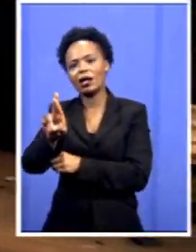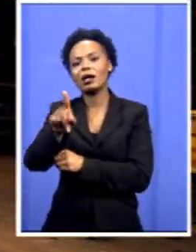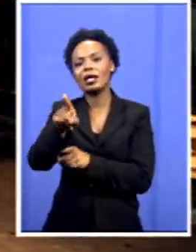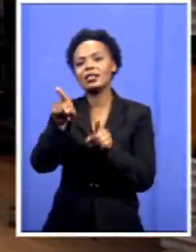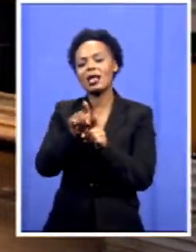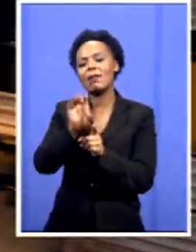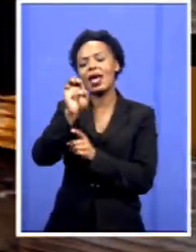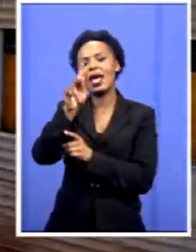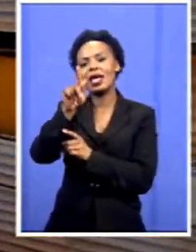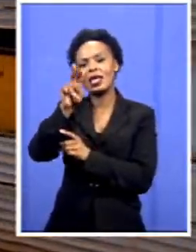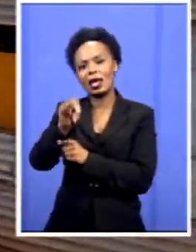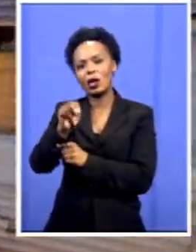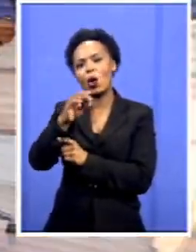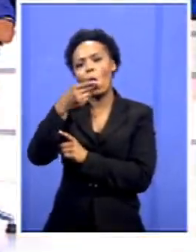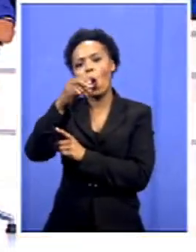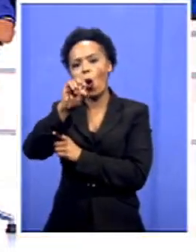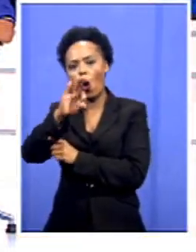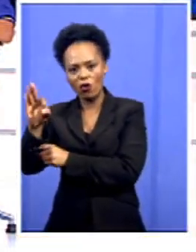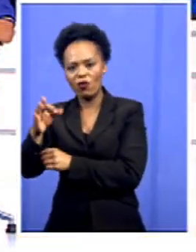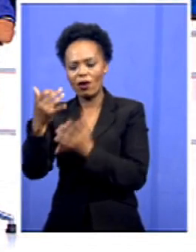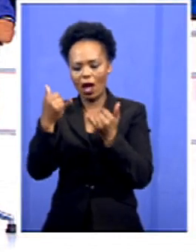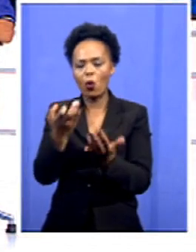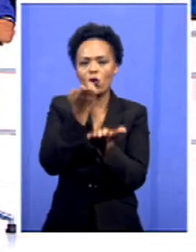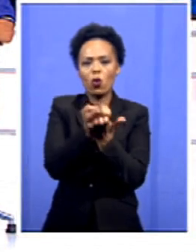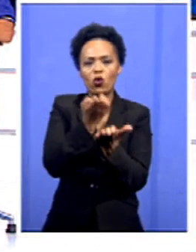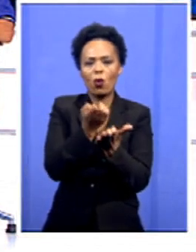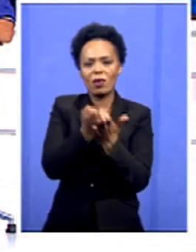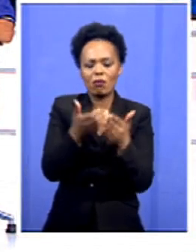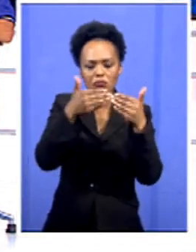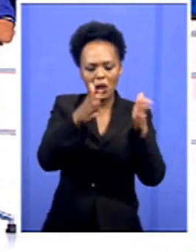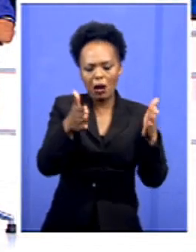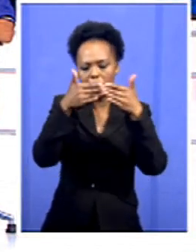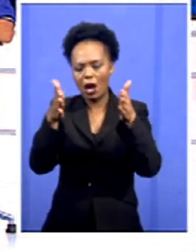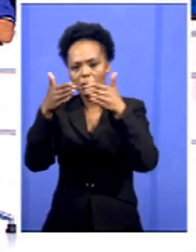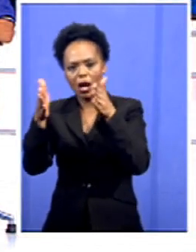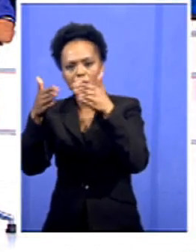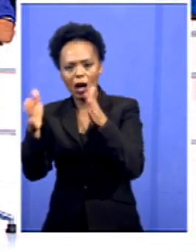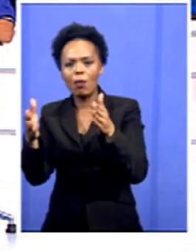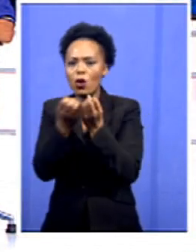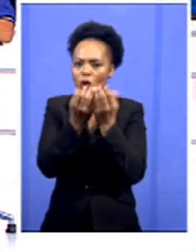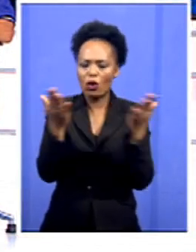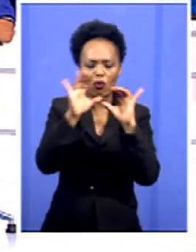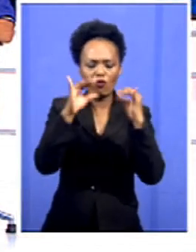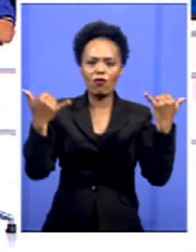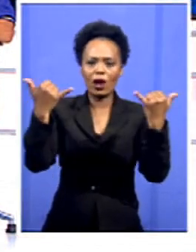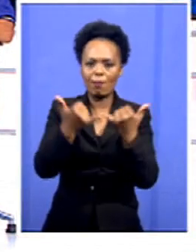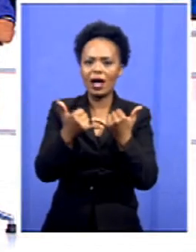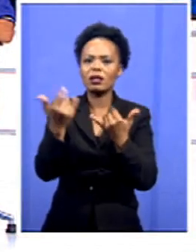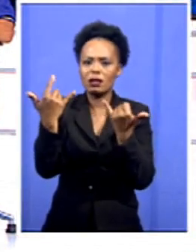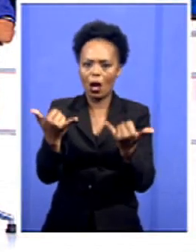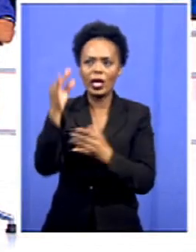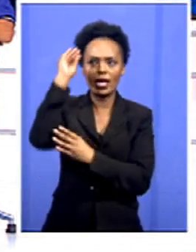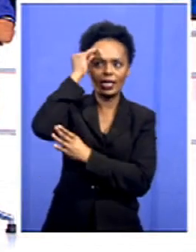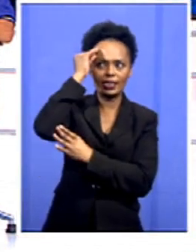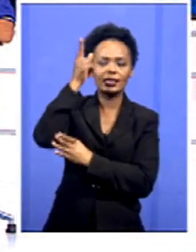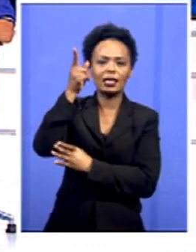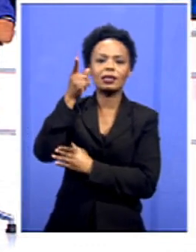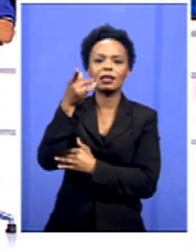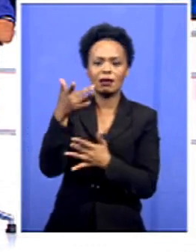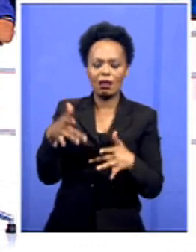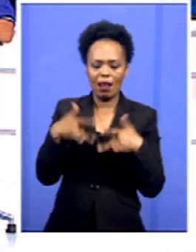economic interventions there. Because now you will see that there's a whole lot of, a lot of companies that are now getting interested, and you will see